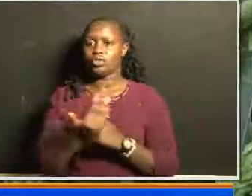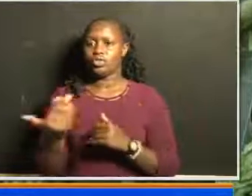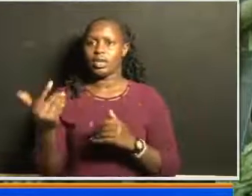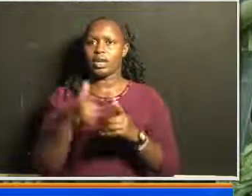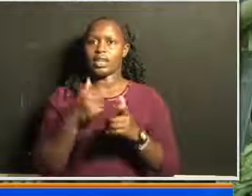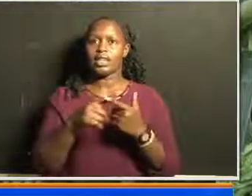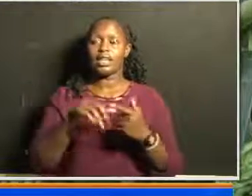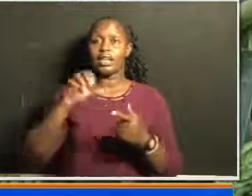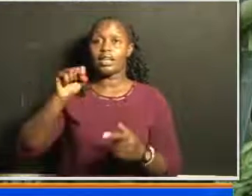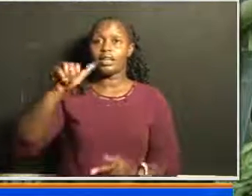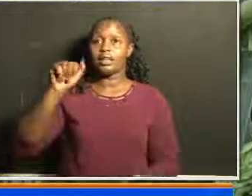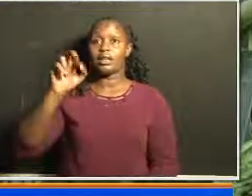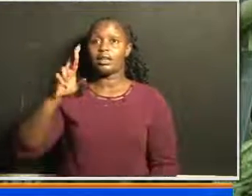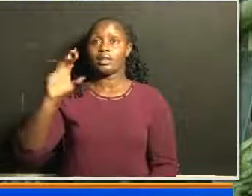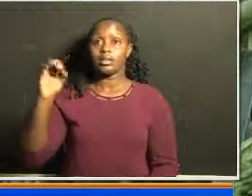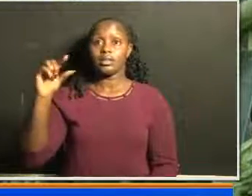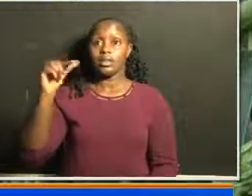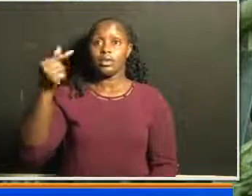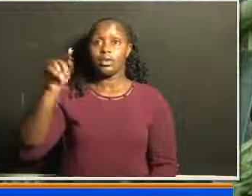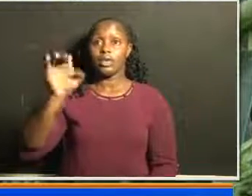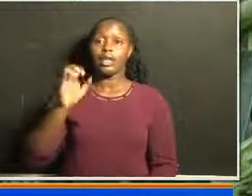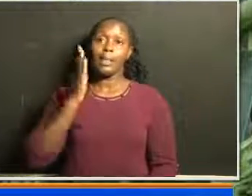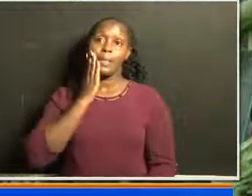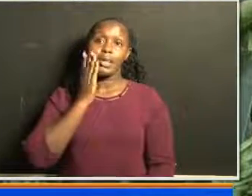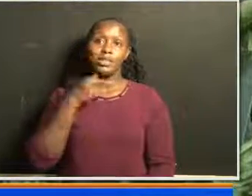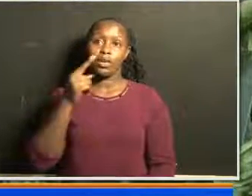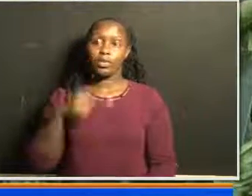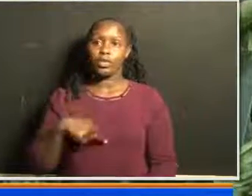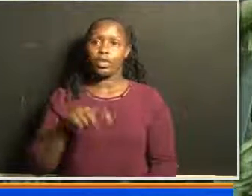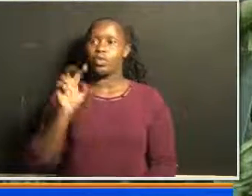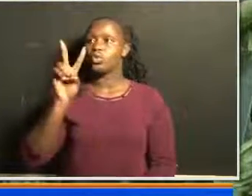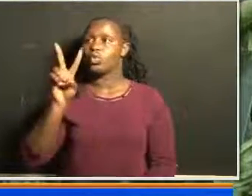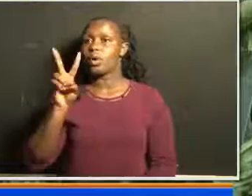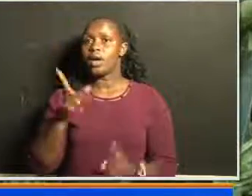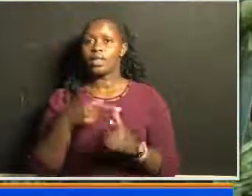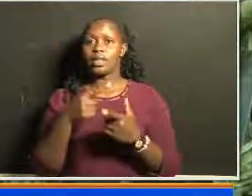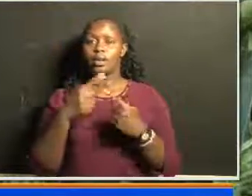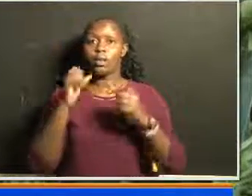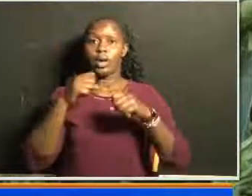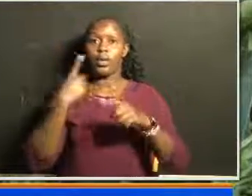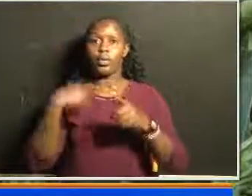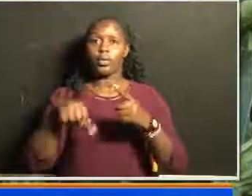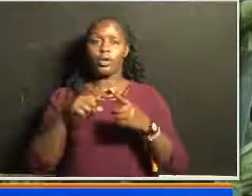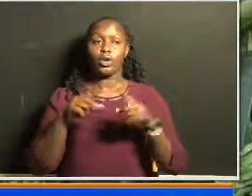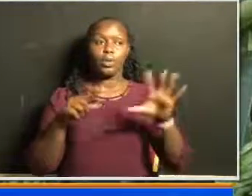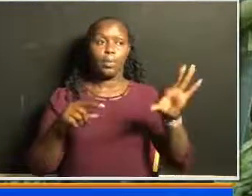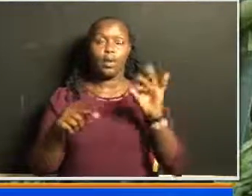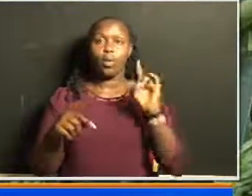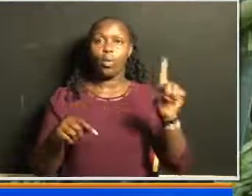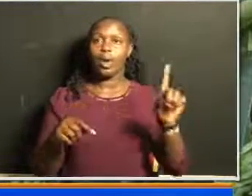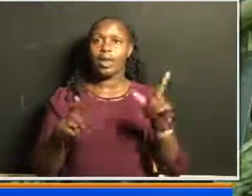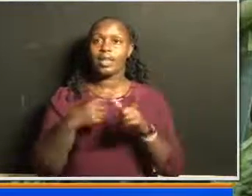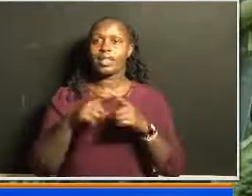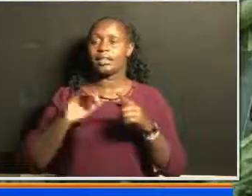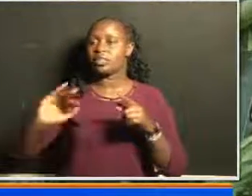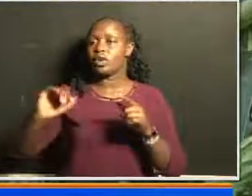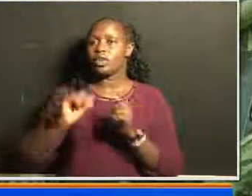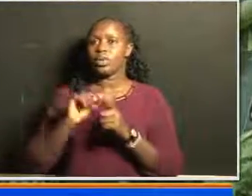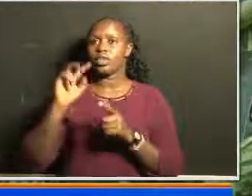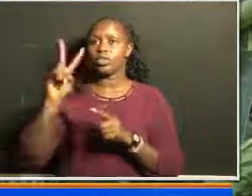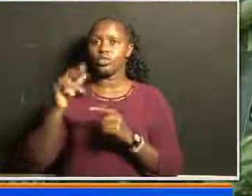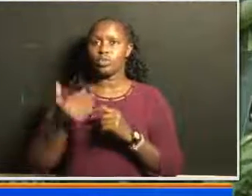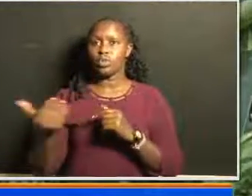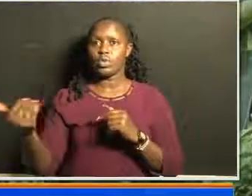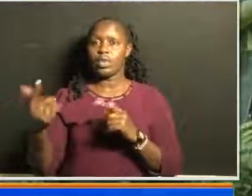surrogate mother retaining 2 of the children and saying, no, we agreed on one child, so you take the one child they retain the other two children. And then when you